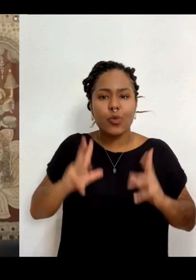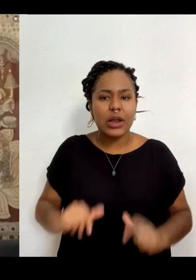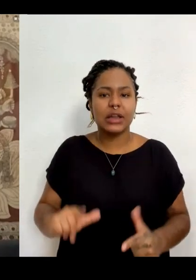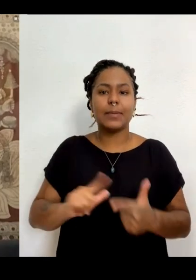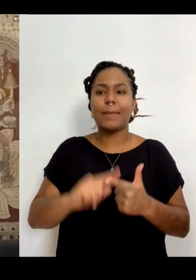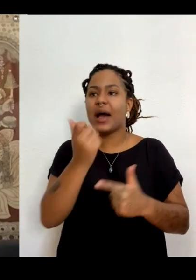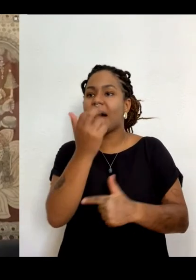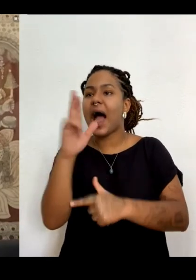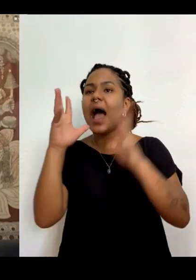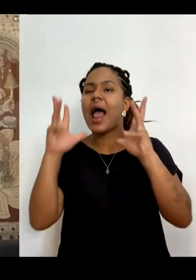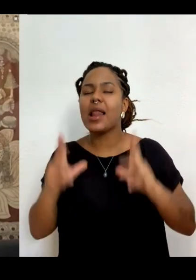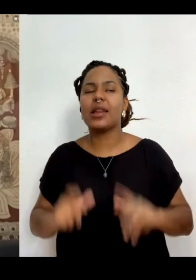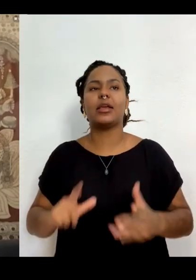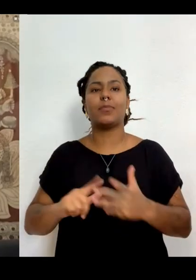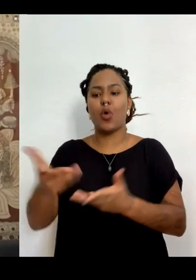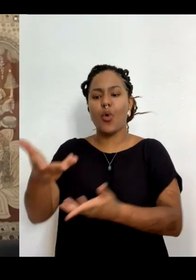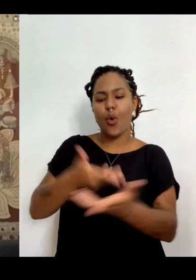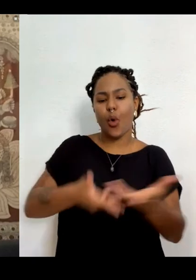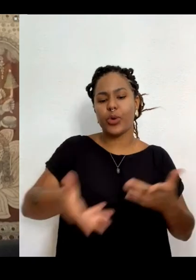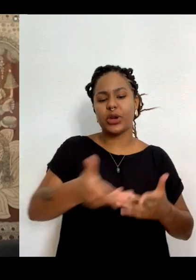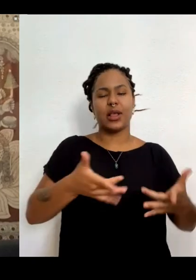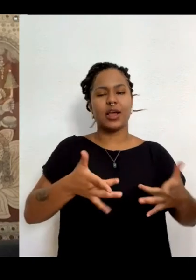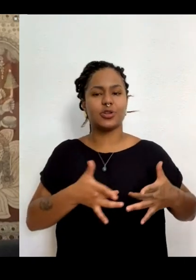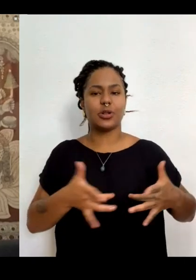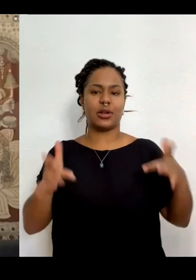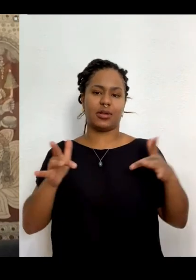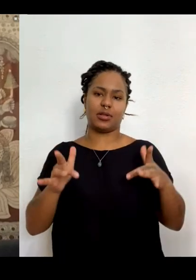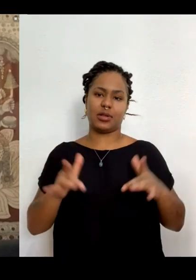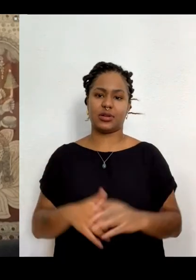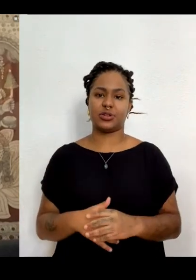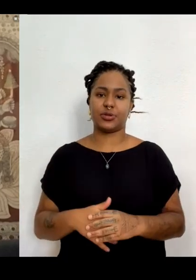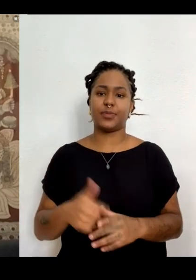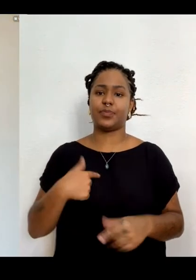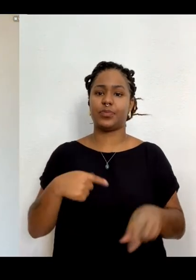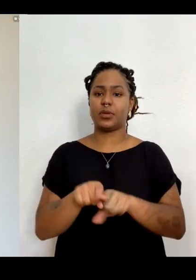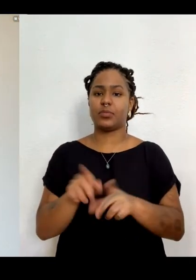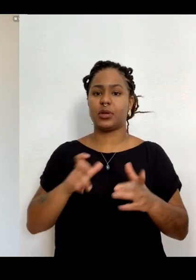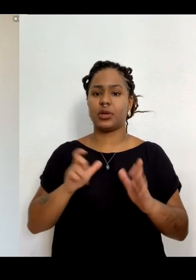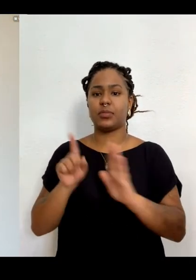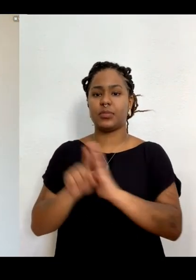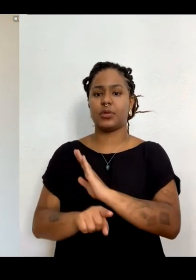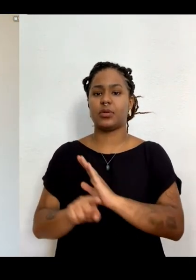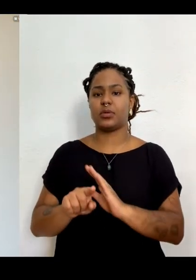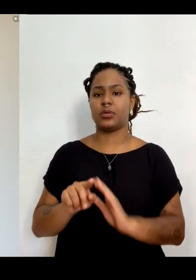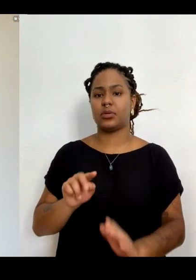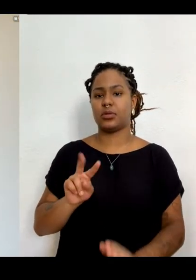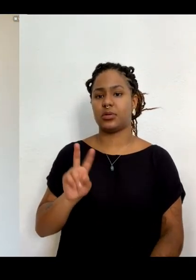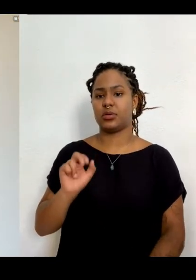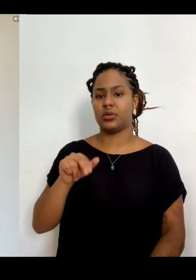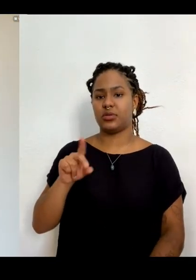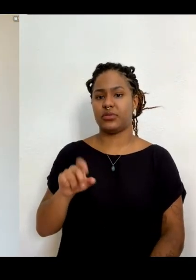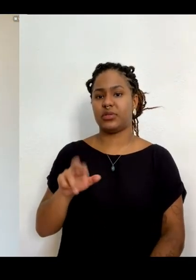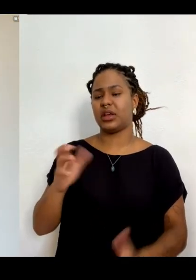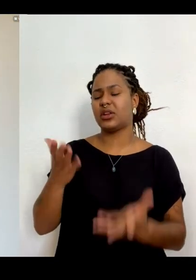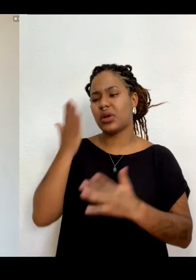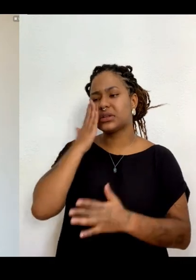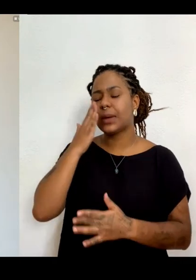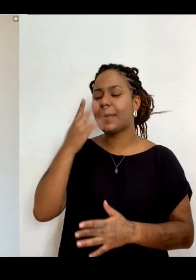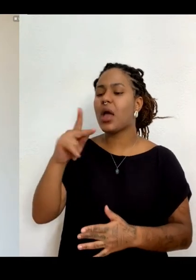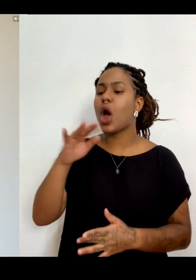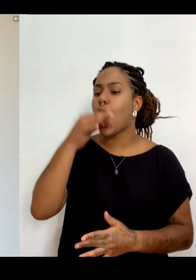um on that note Vandana may I ask you something I'm curious to know your opinion on current movements